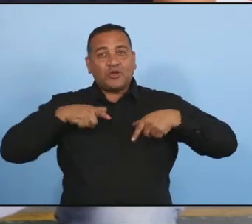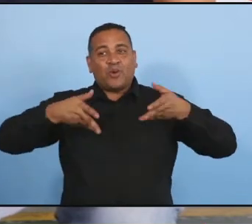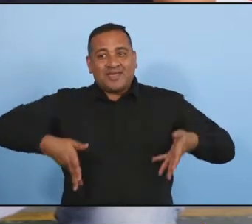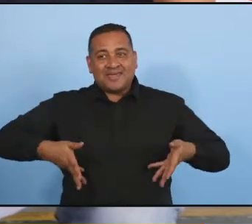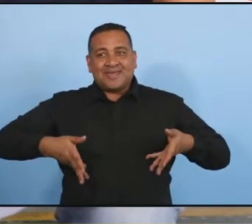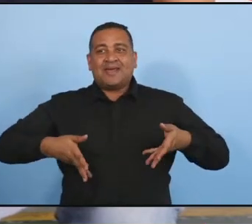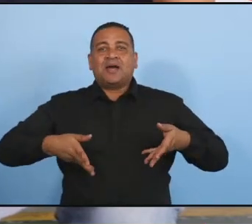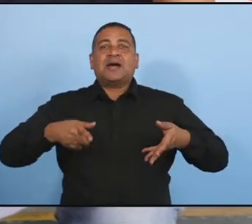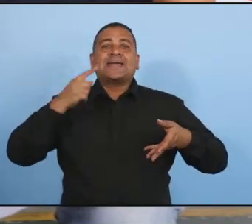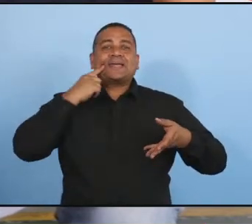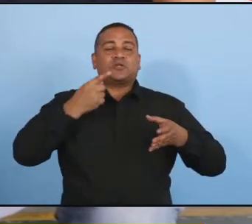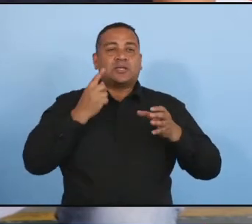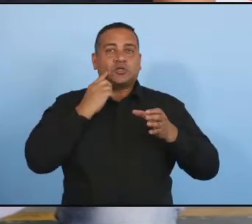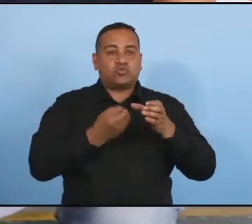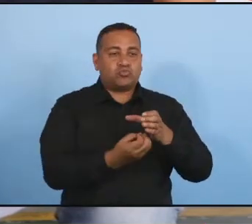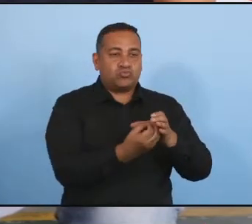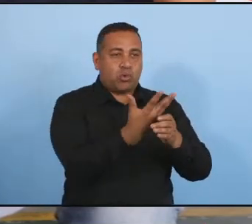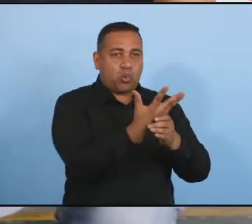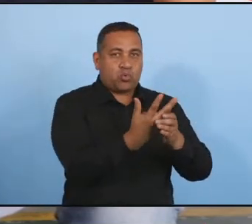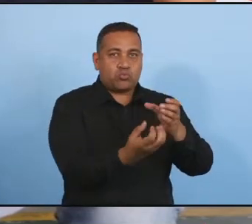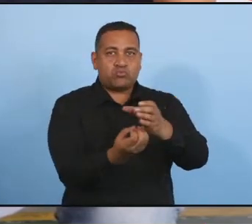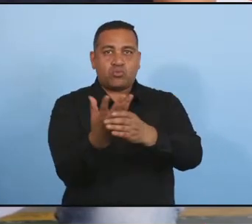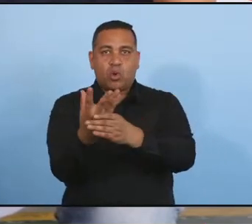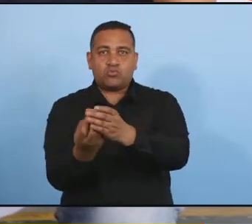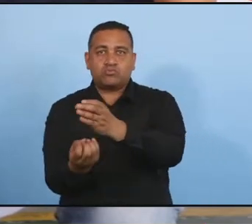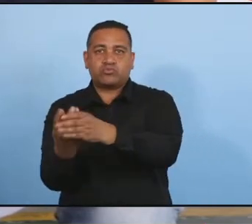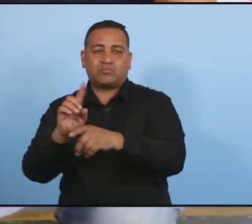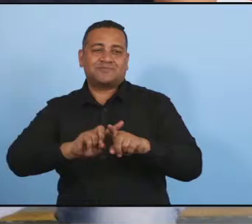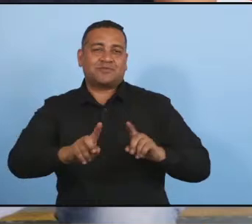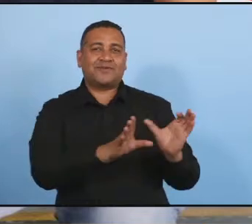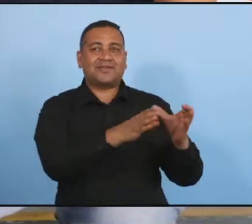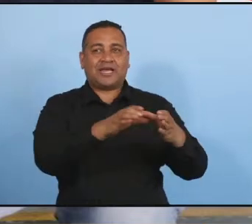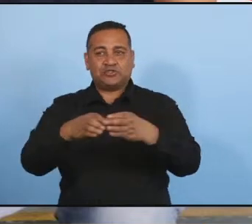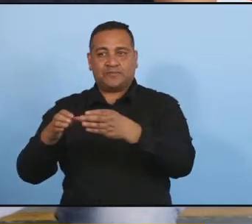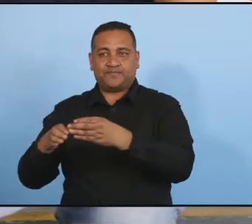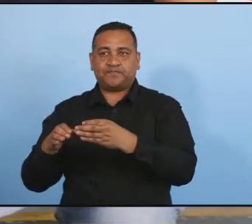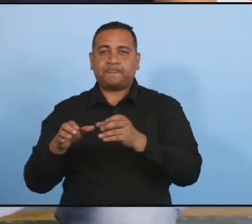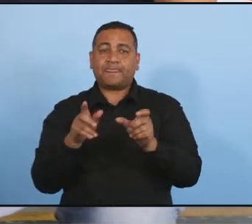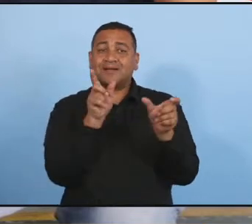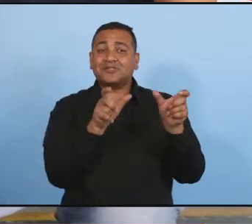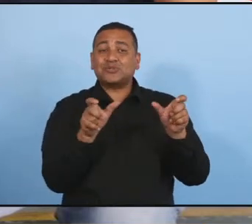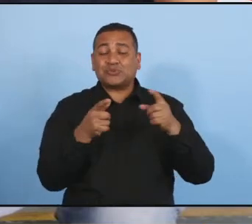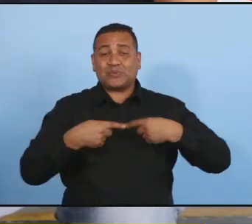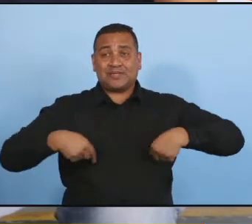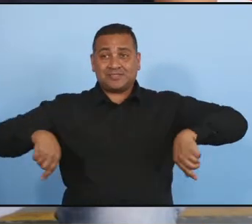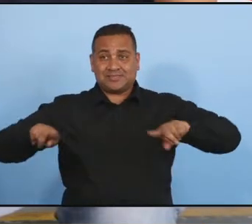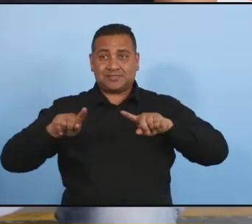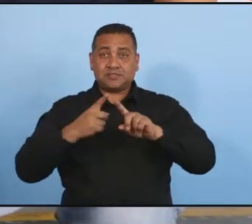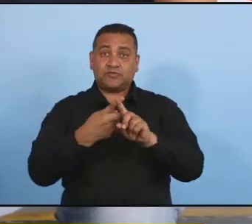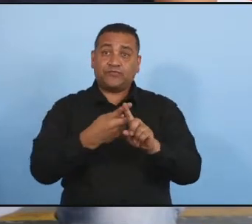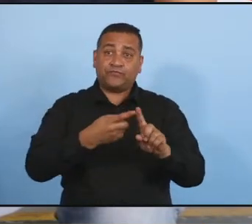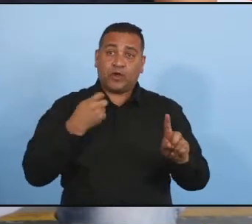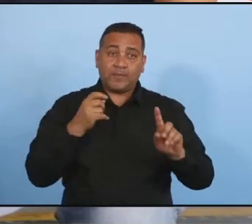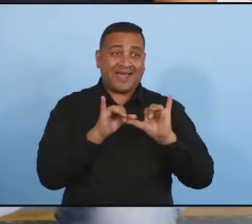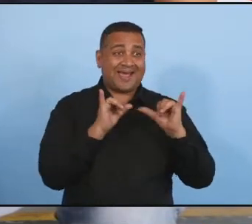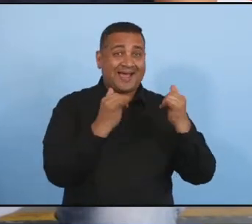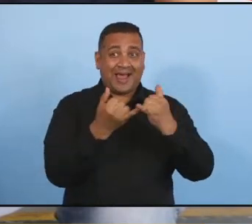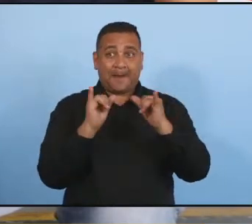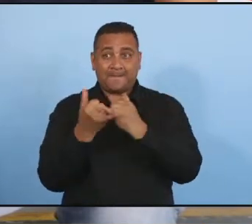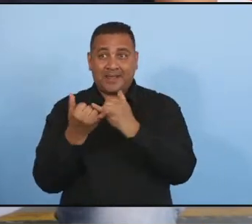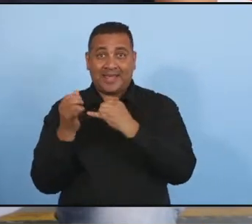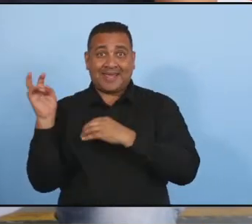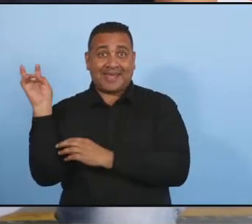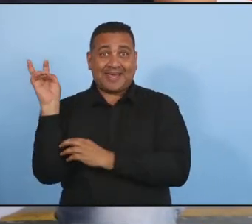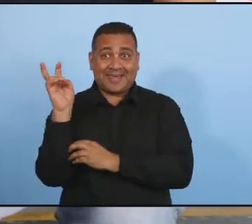onwards. And our students mainly come from industry, because what companies are starting to see now is